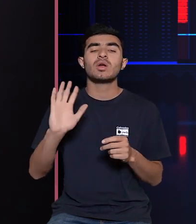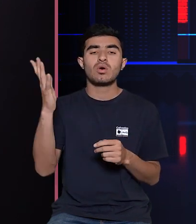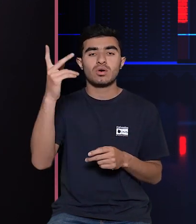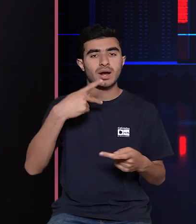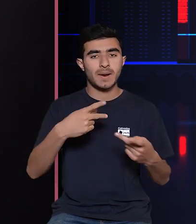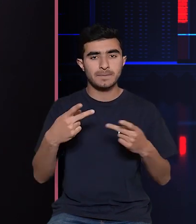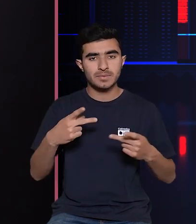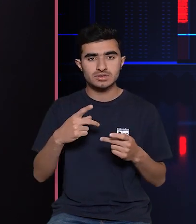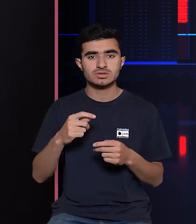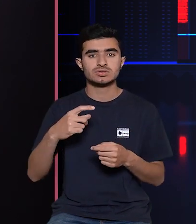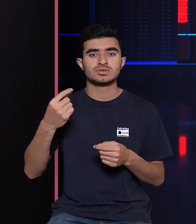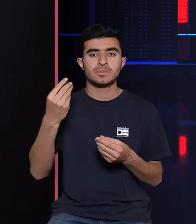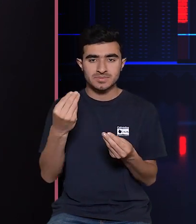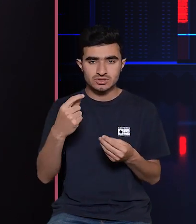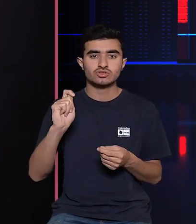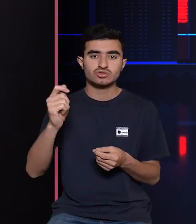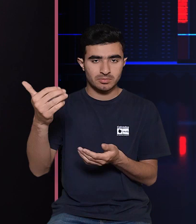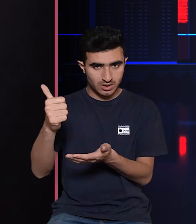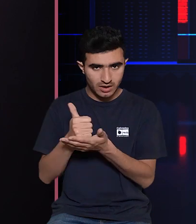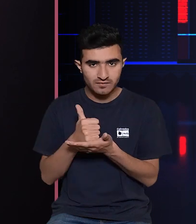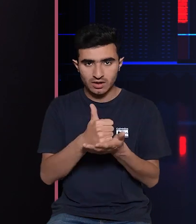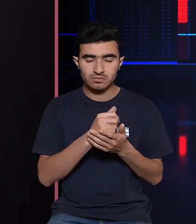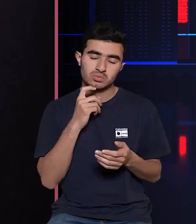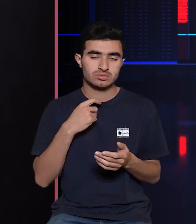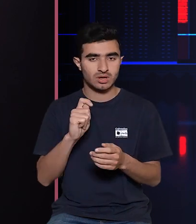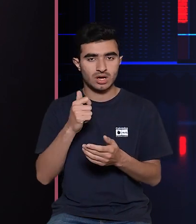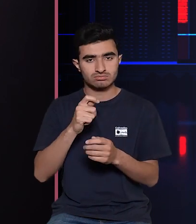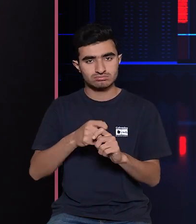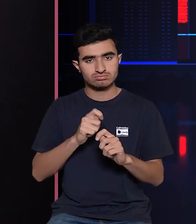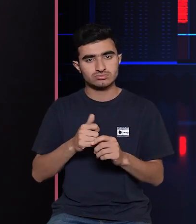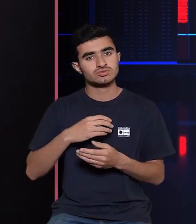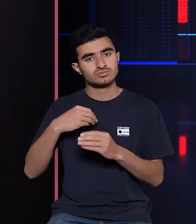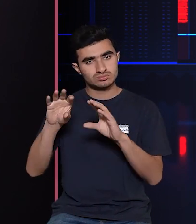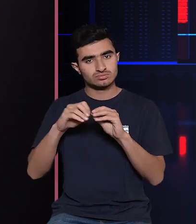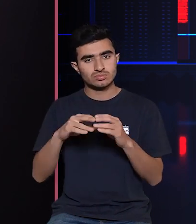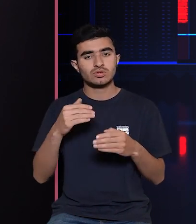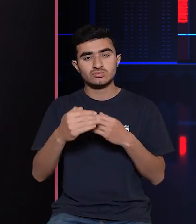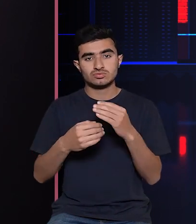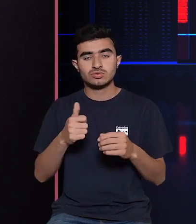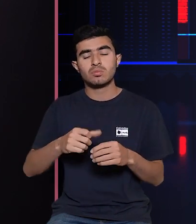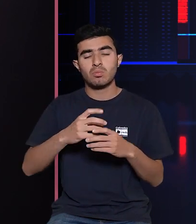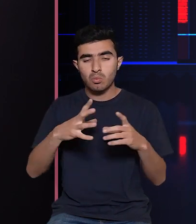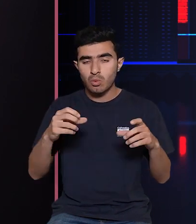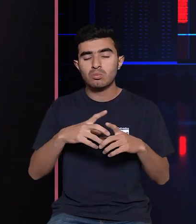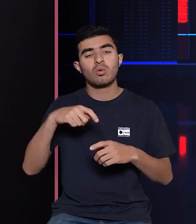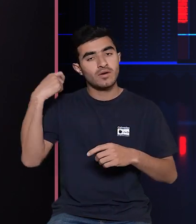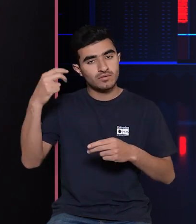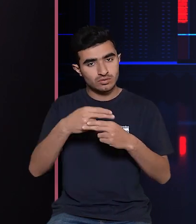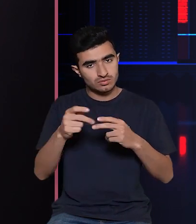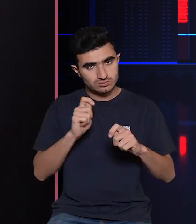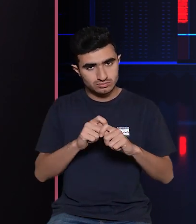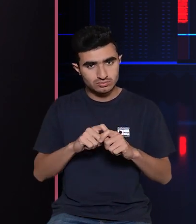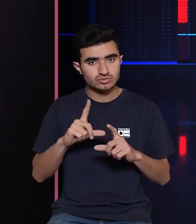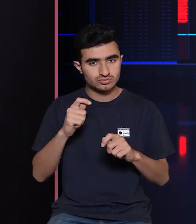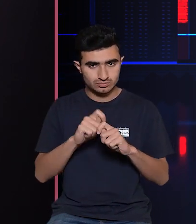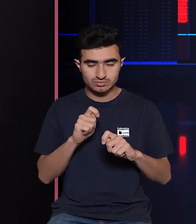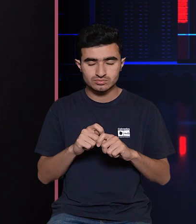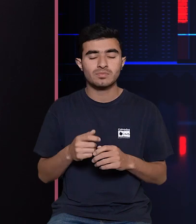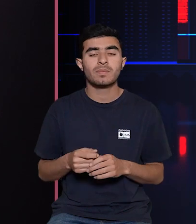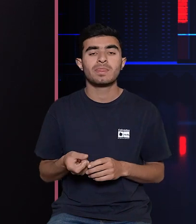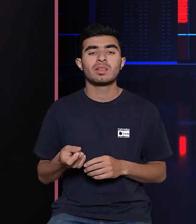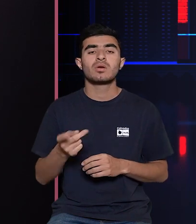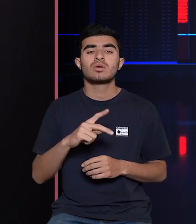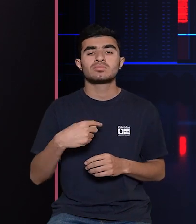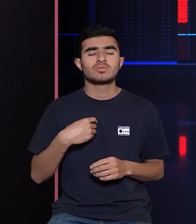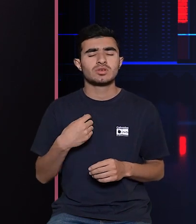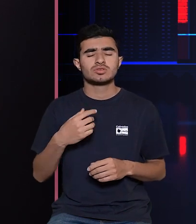developed, and people started to like it. I got offers from other businesses, from other people to do their work. I